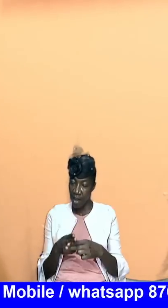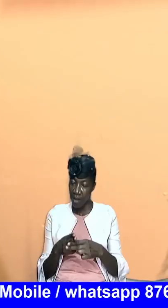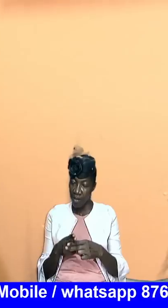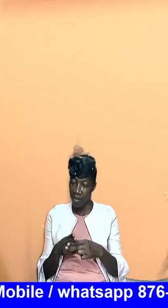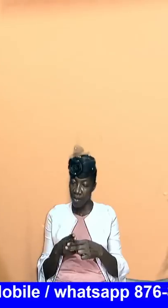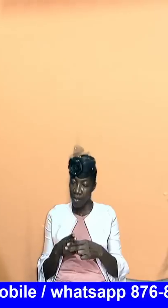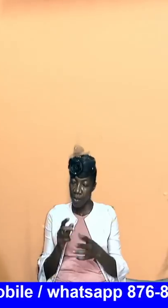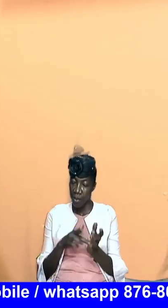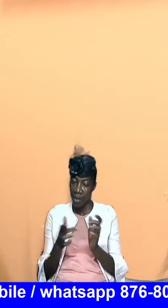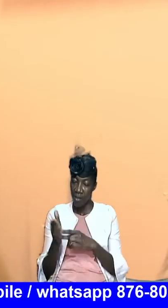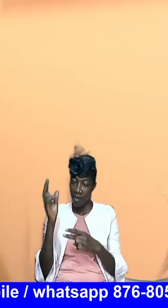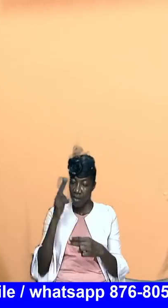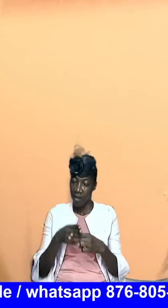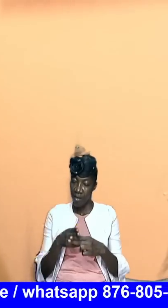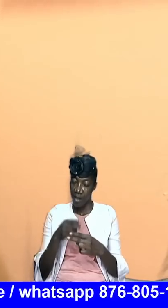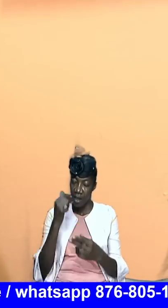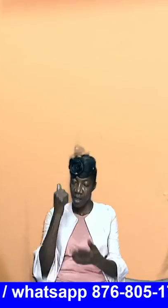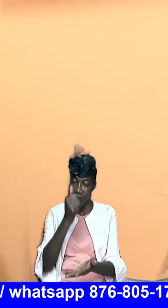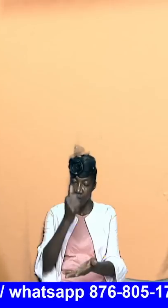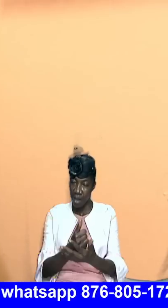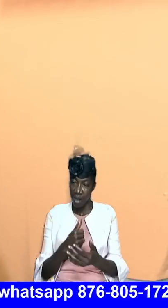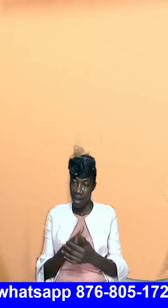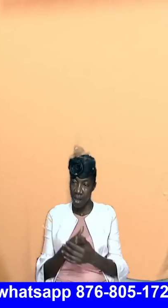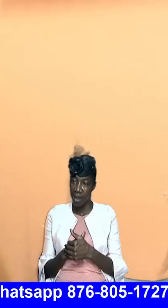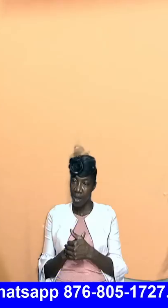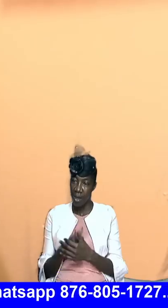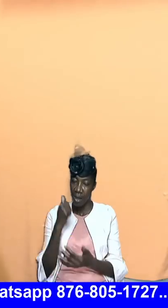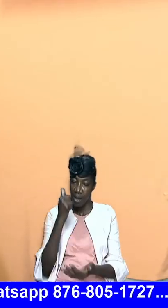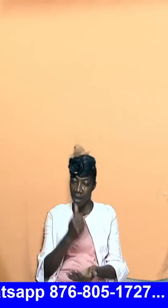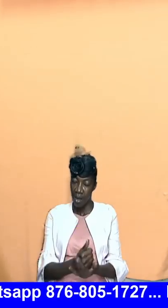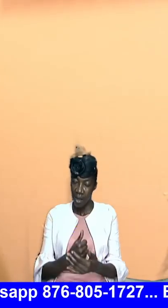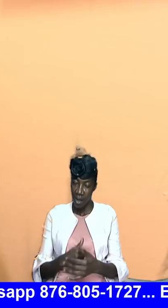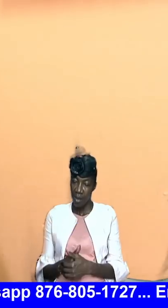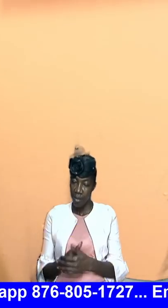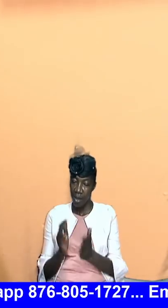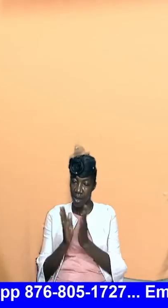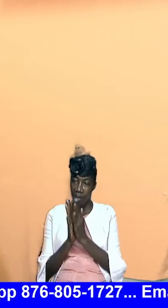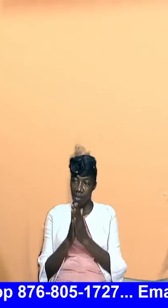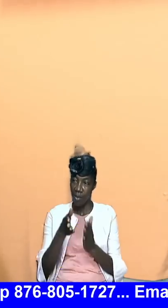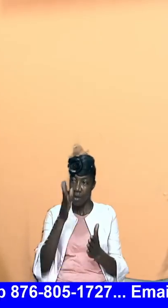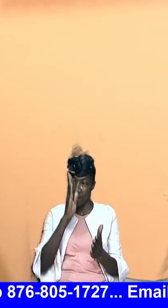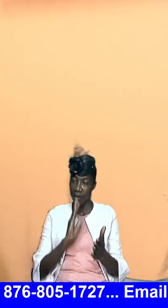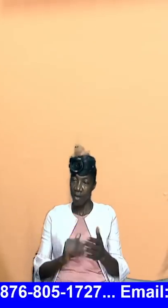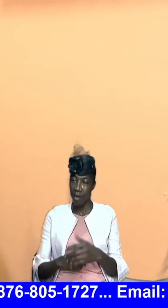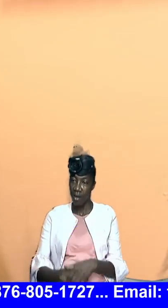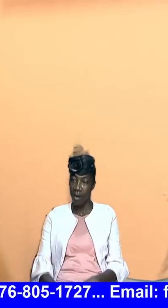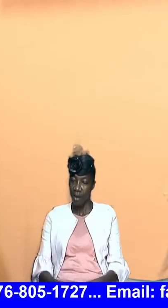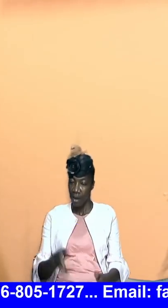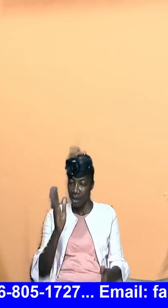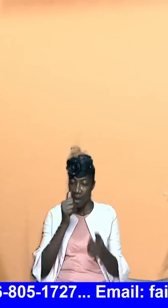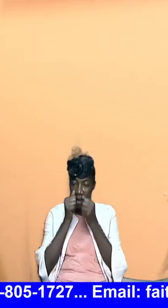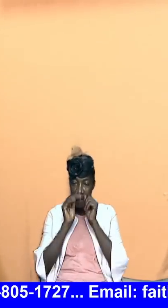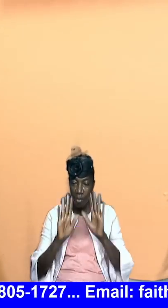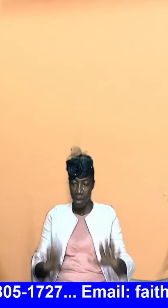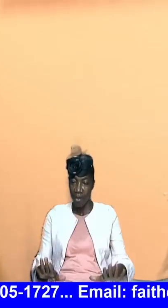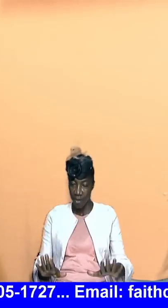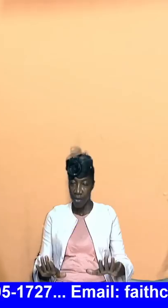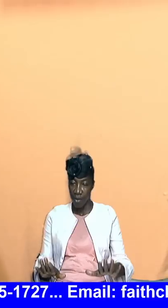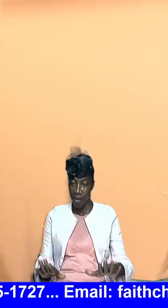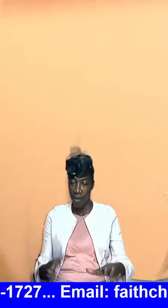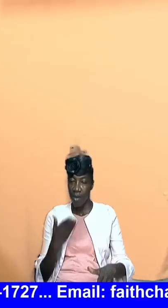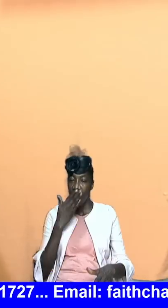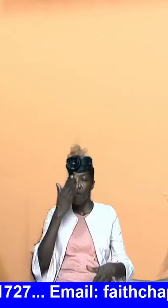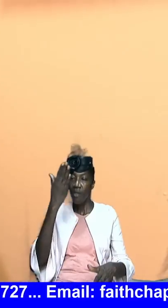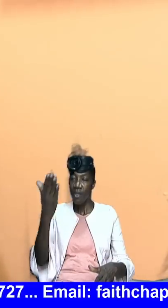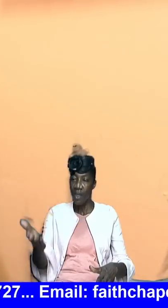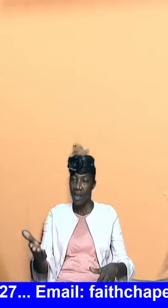In Jesus' name, amen. Amen. Praise God. God bless you, brothers and sisters. Thank you